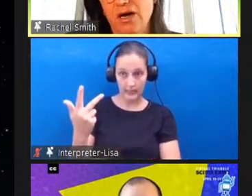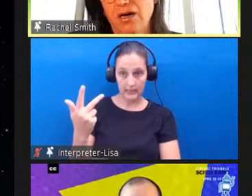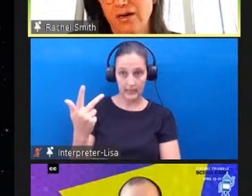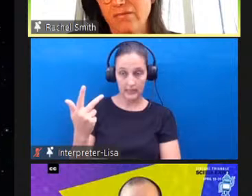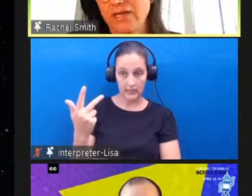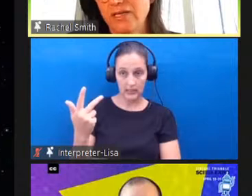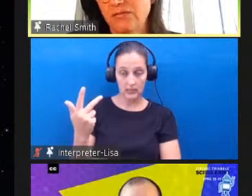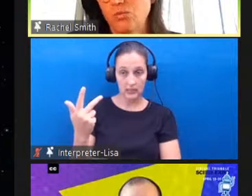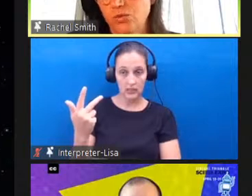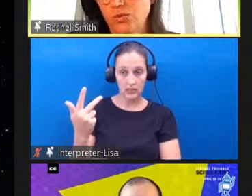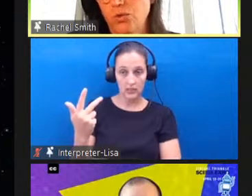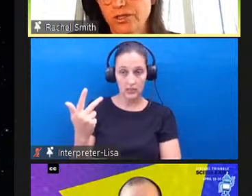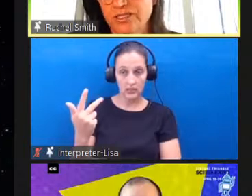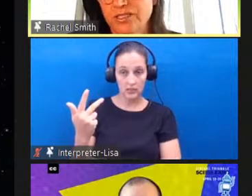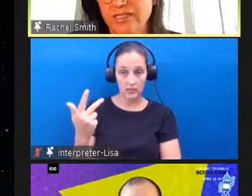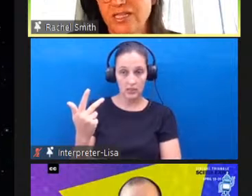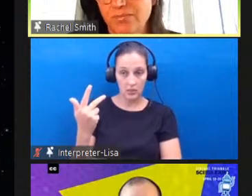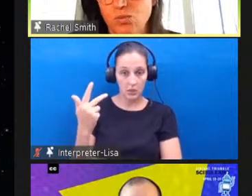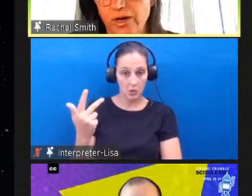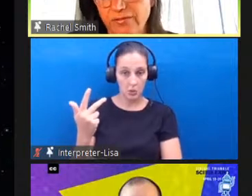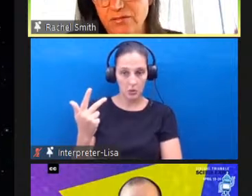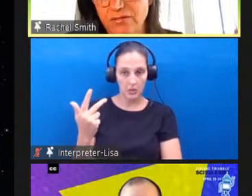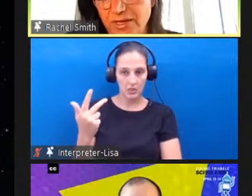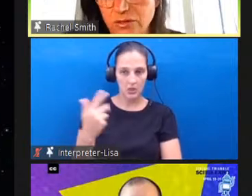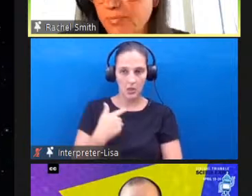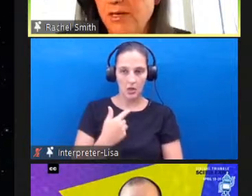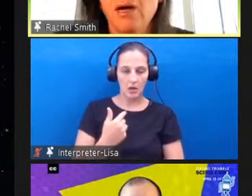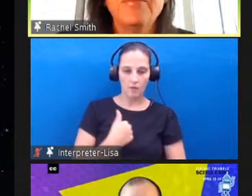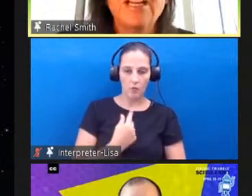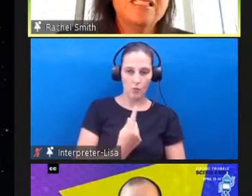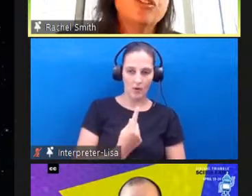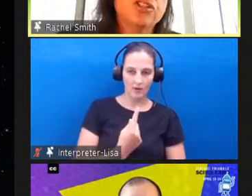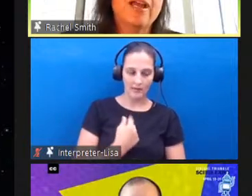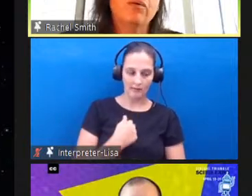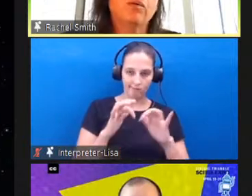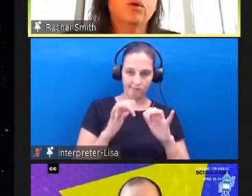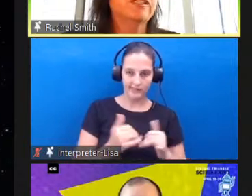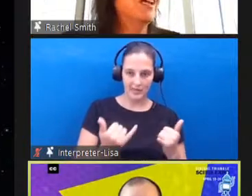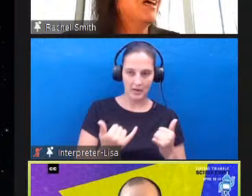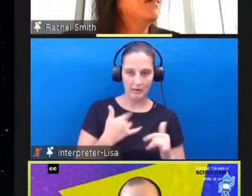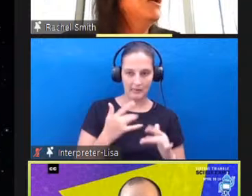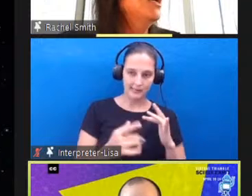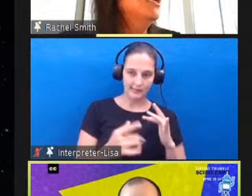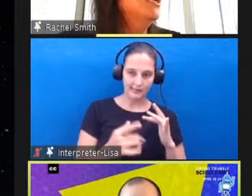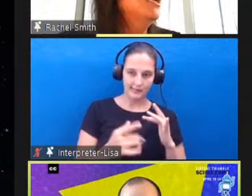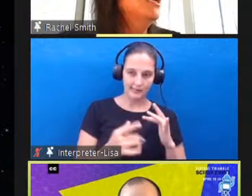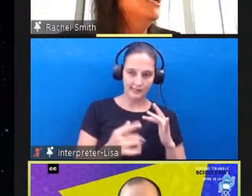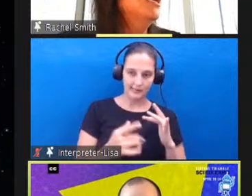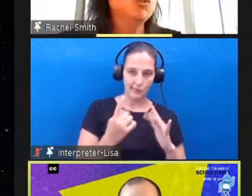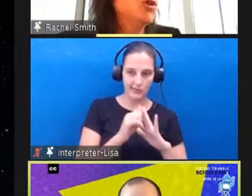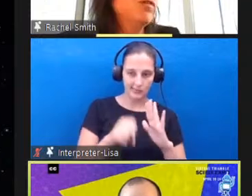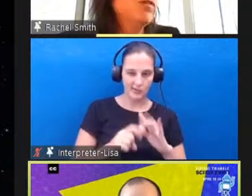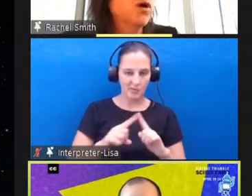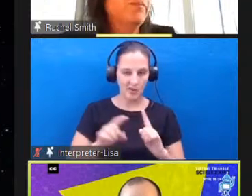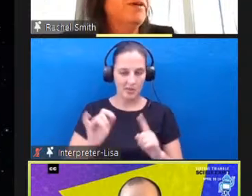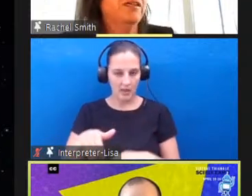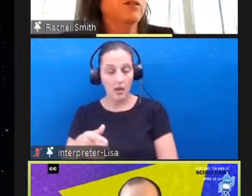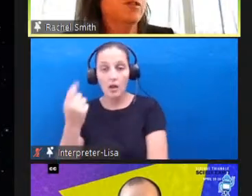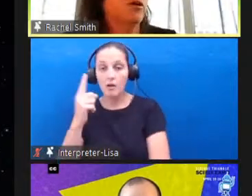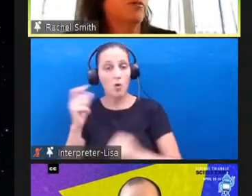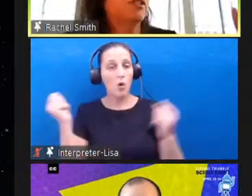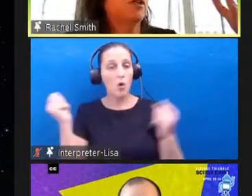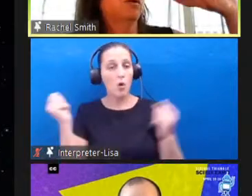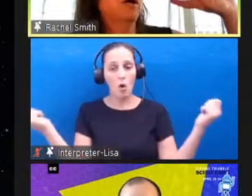in the works. I skipped one semester, but that's essentially how it works. And this is true for all